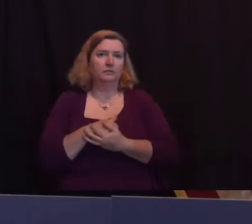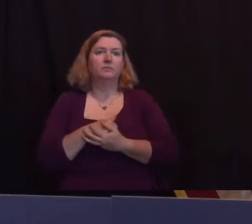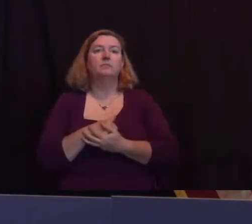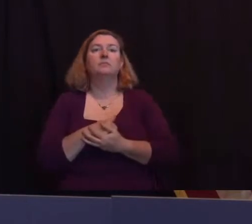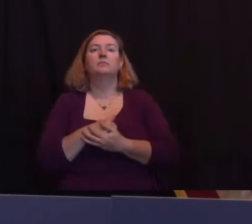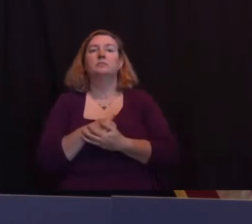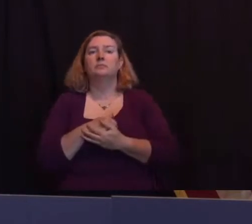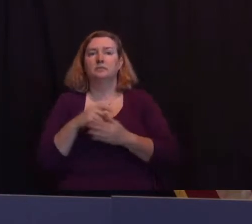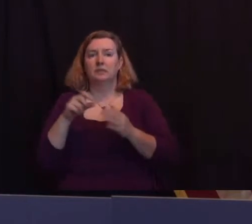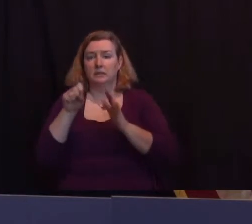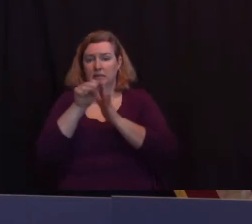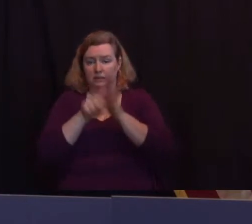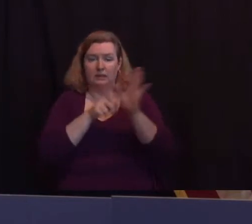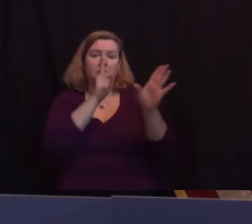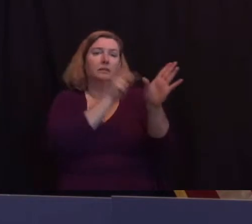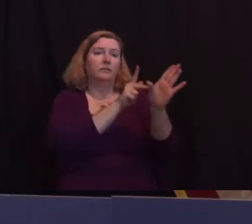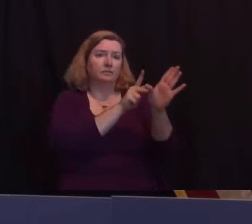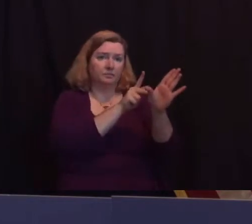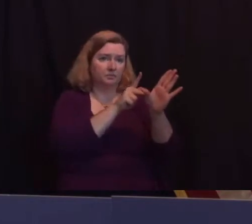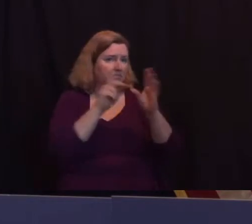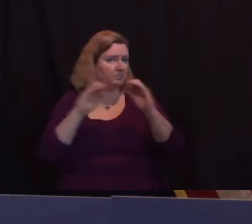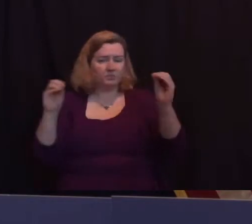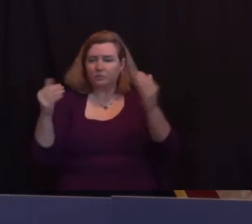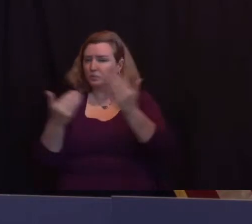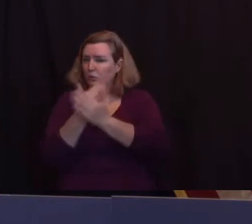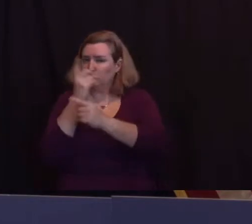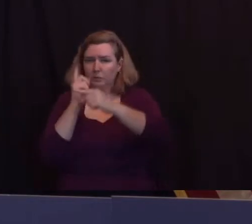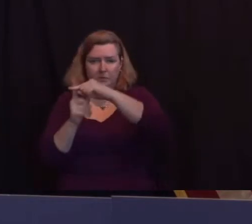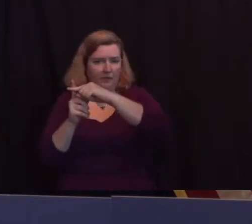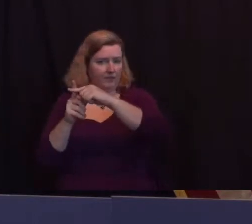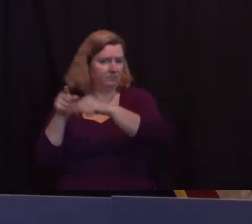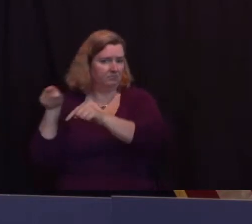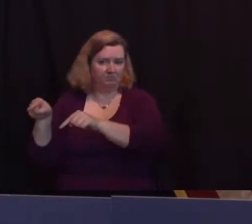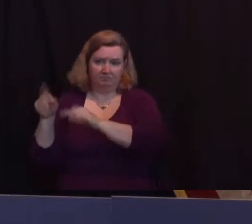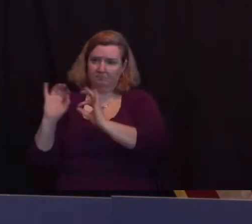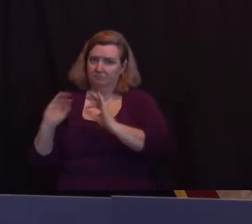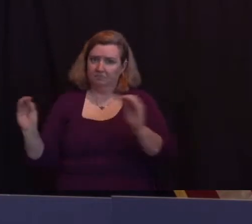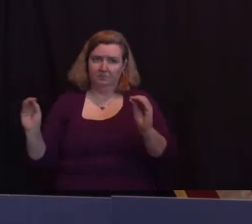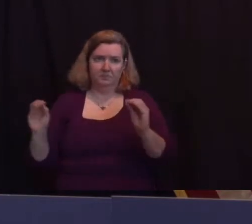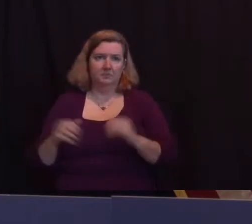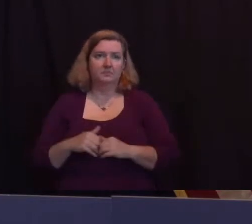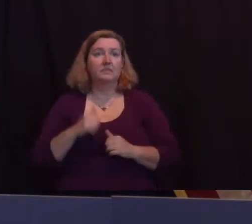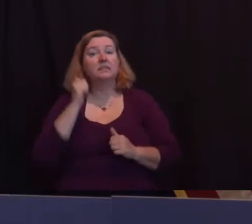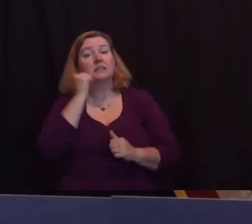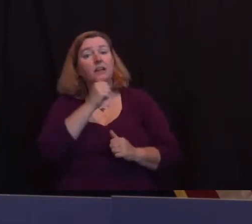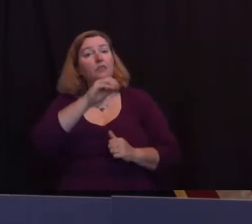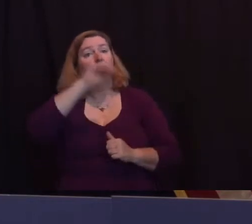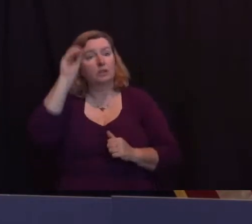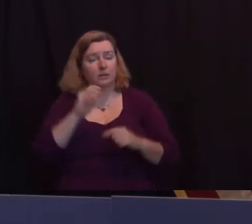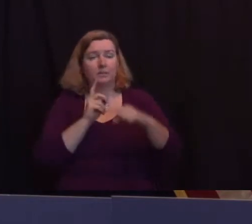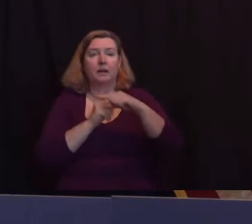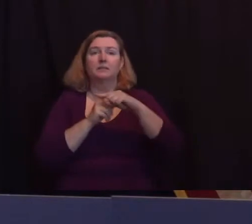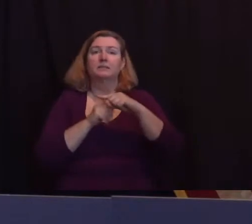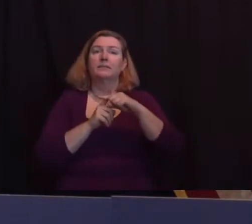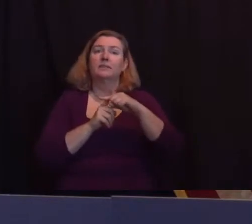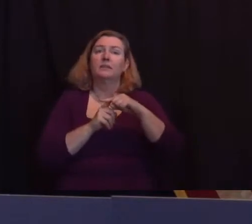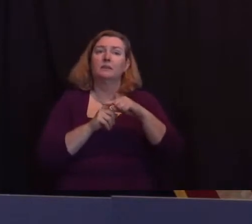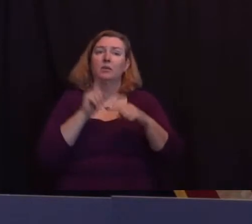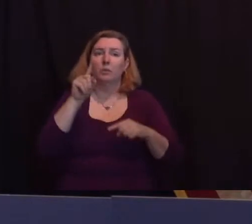psychiatric hospitals, no new cases among the patients. Our daily percent positivity as of June 12th